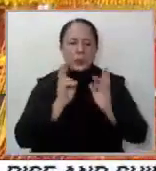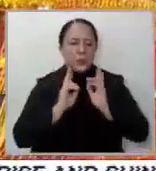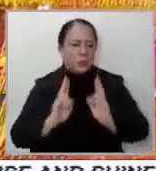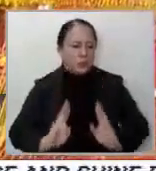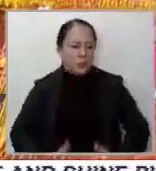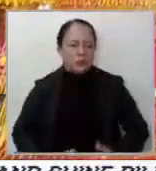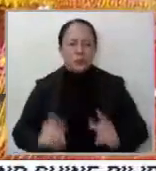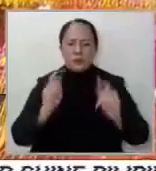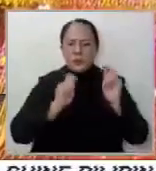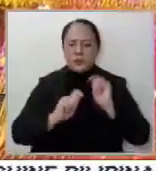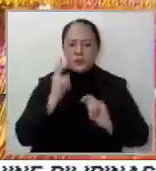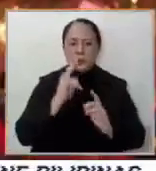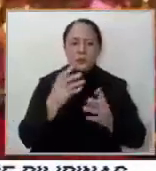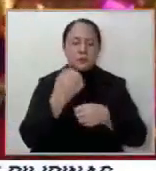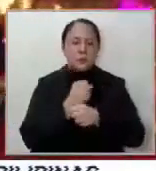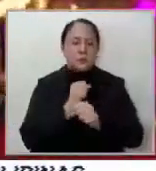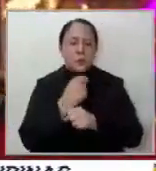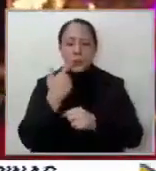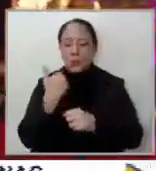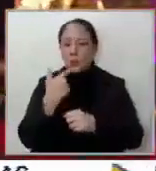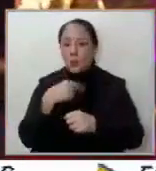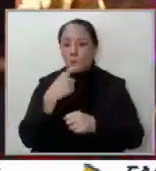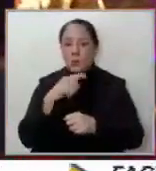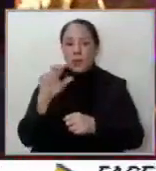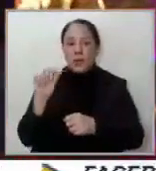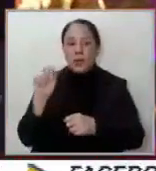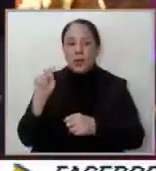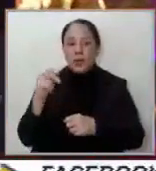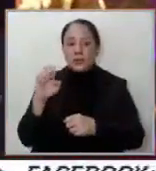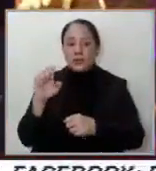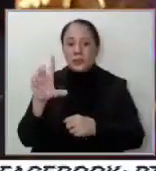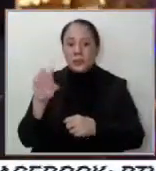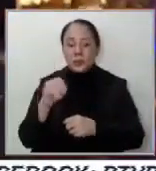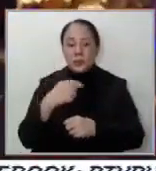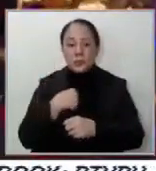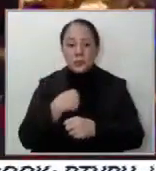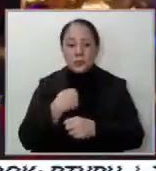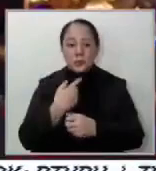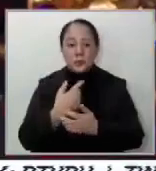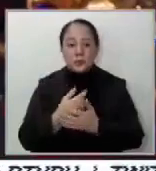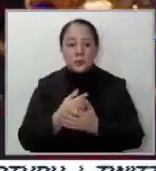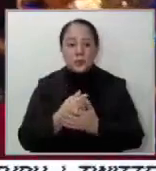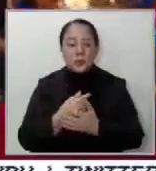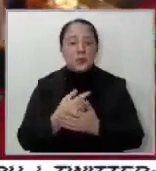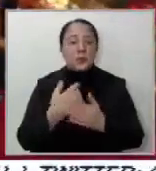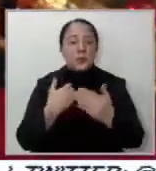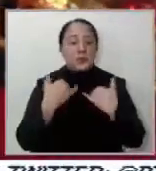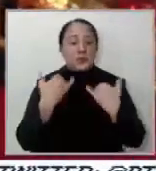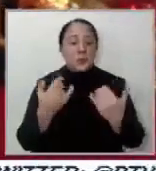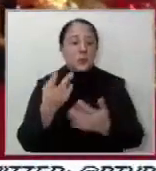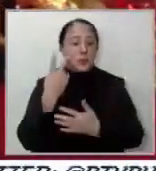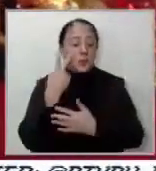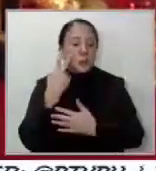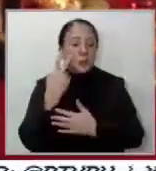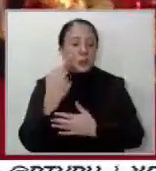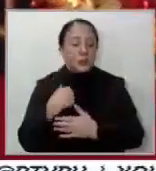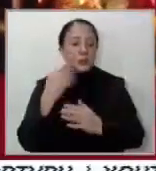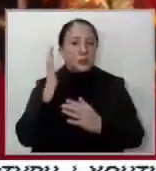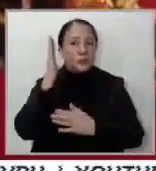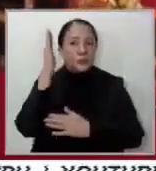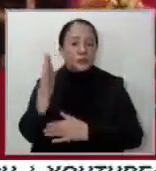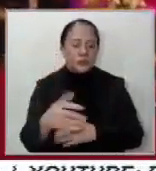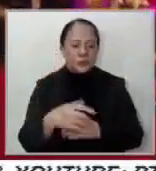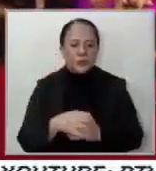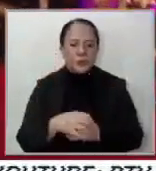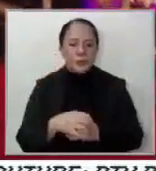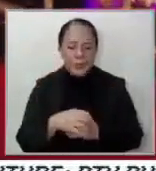na dinisenyo ni Angelo Tibudan. What we're actually doing at Resorts World is now we're looking towards the future. And